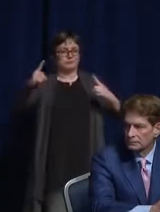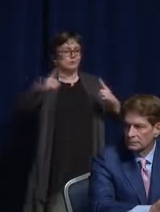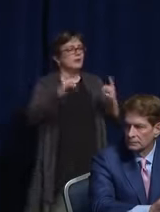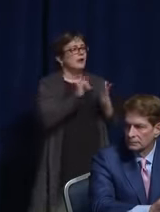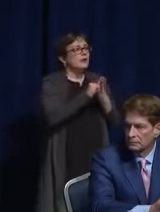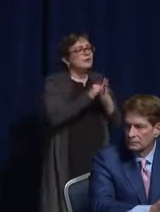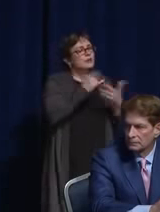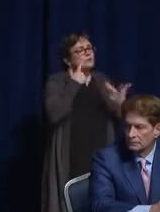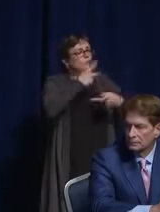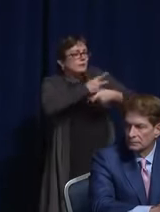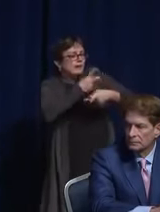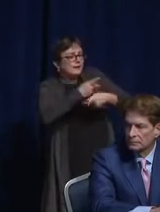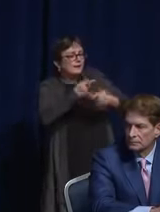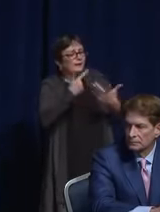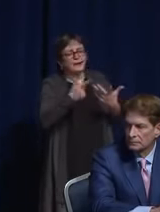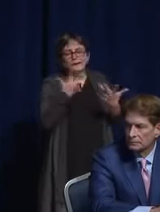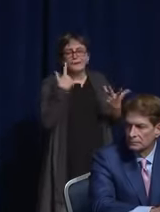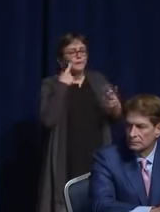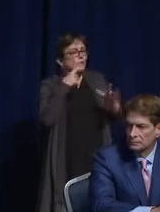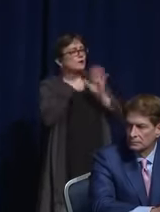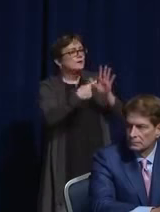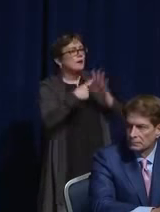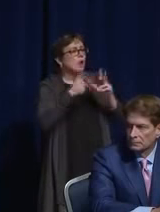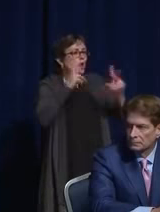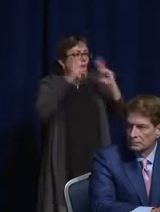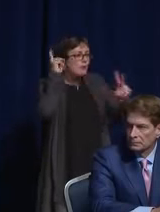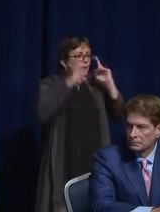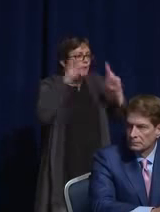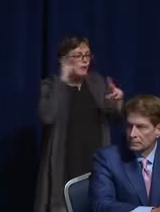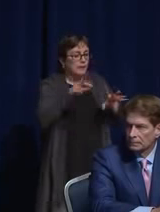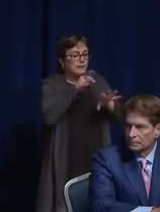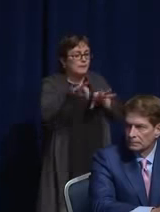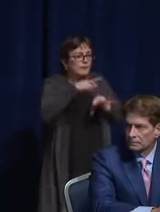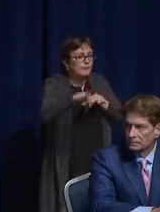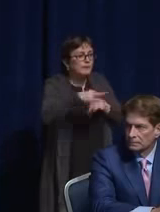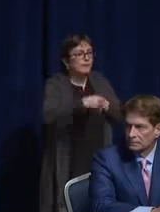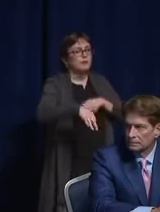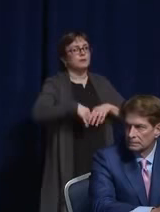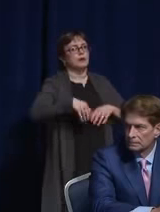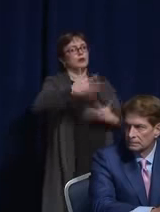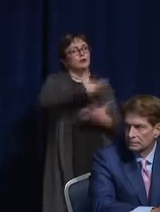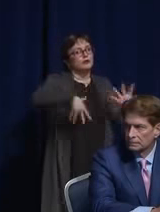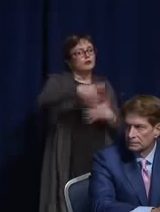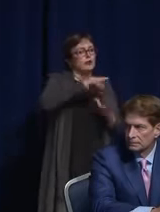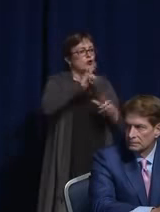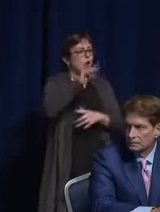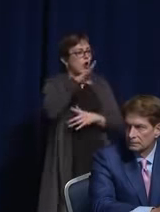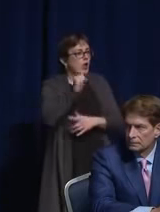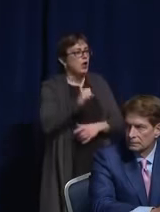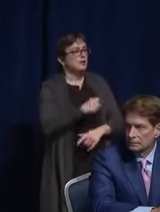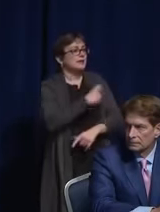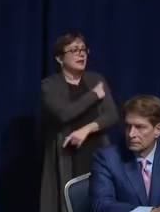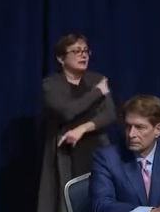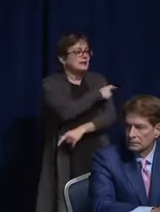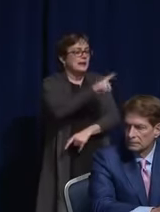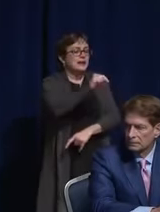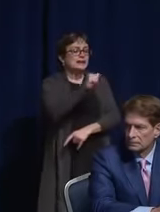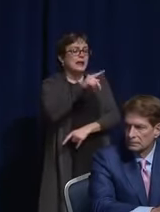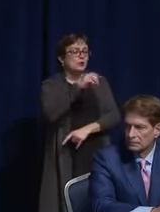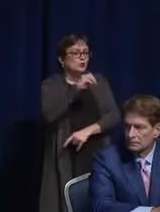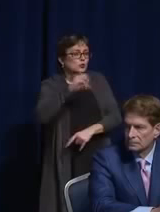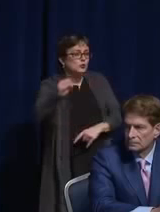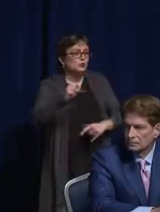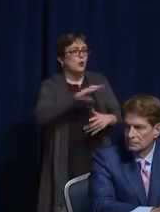tattoo parlors, among others, and social clubs until further notice. Again, those will be closed this